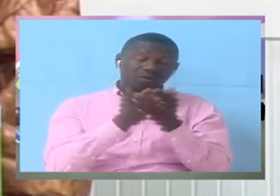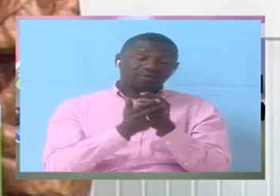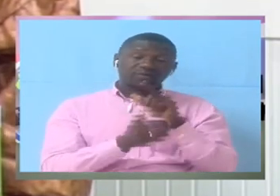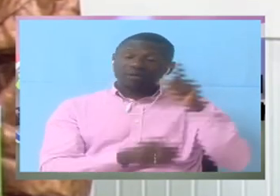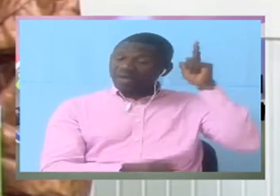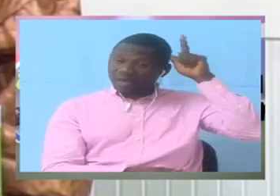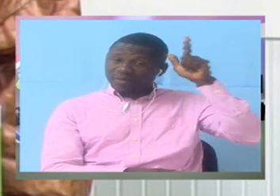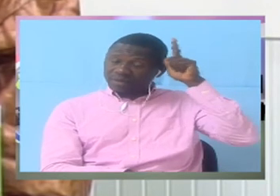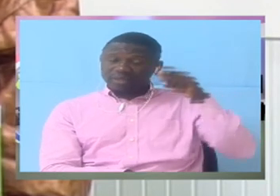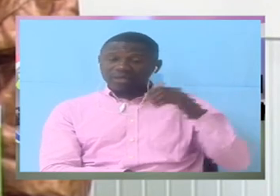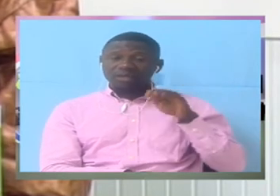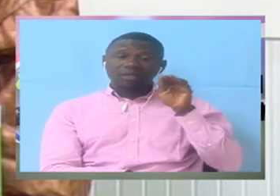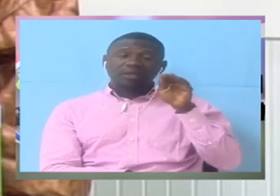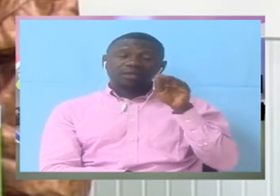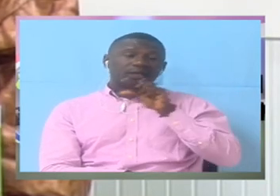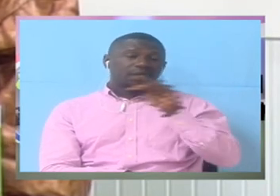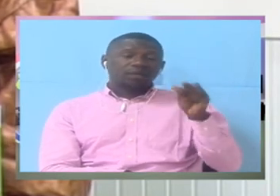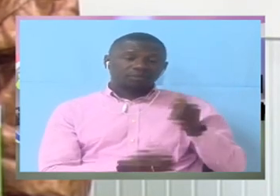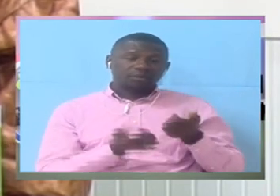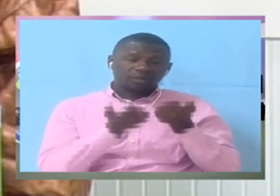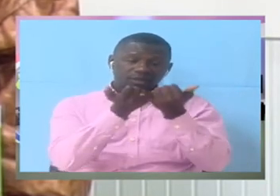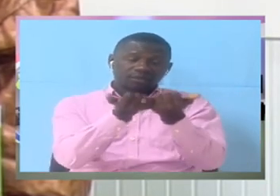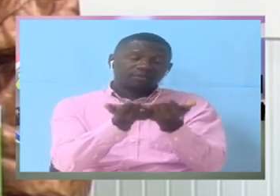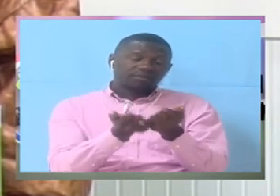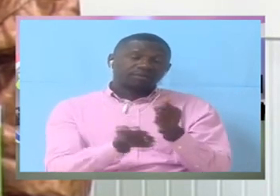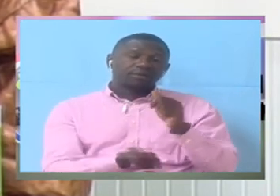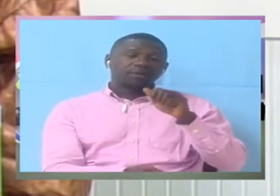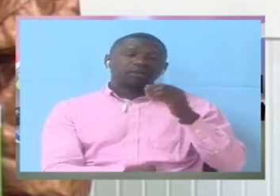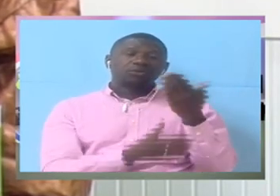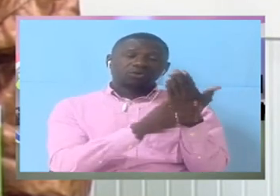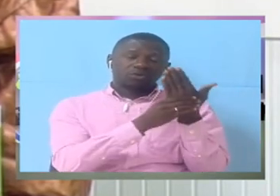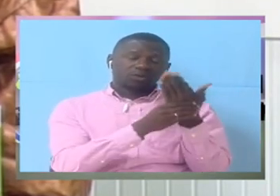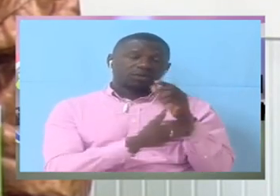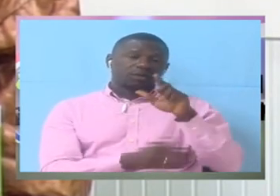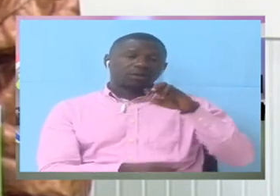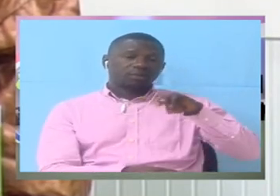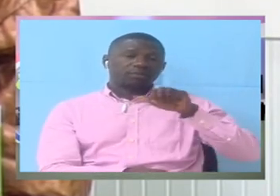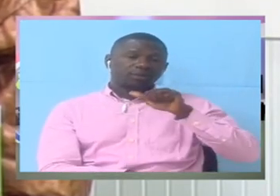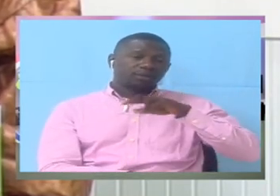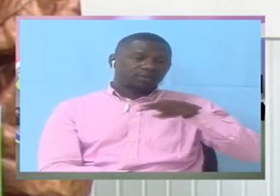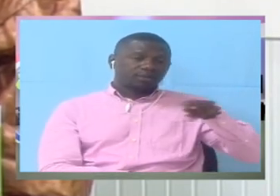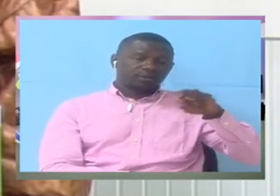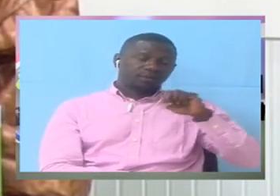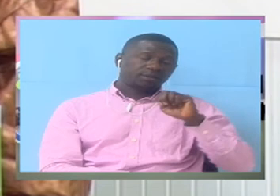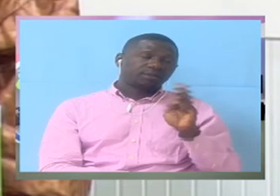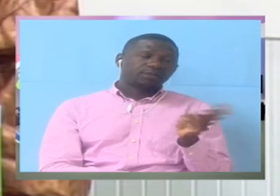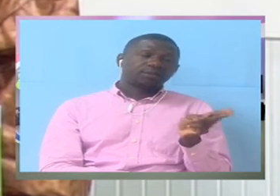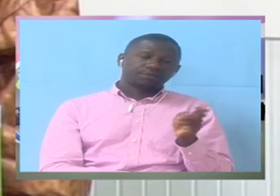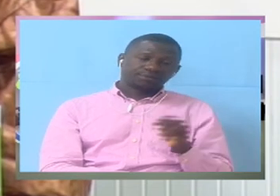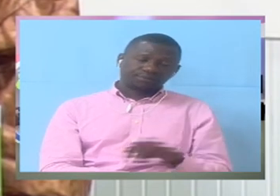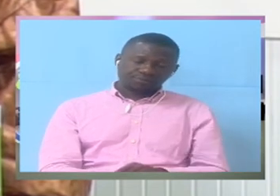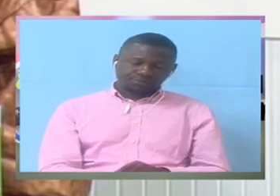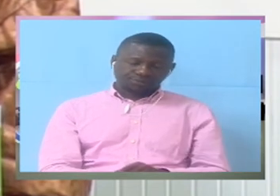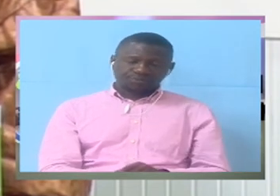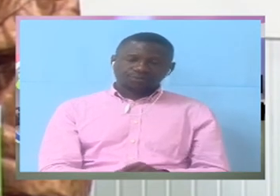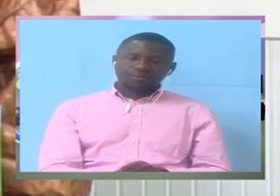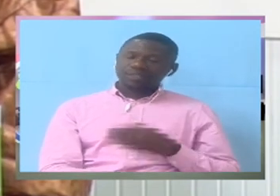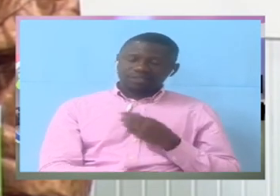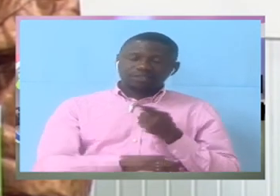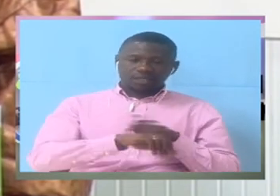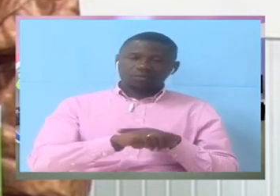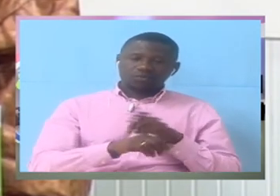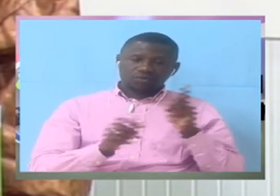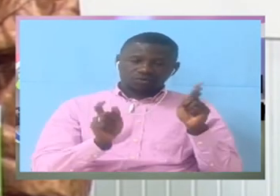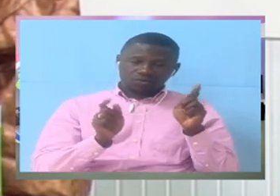Dr. Mane. They don't call him Kukoi. That's the time we sat down with him and had